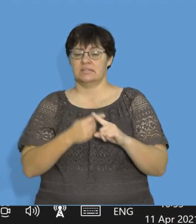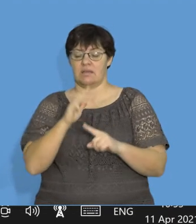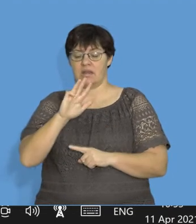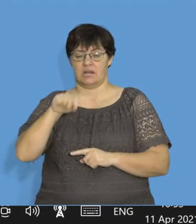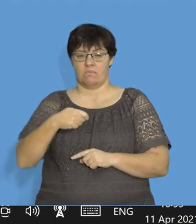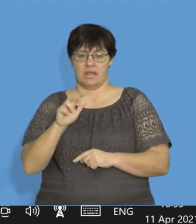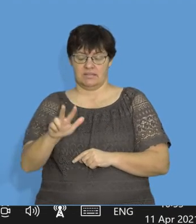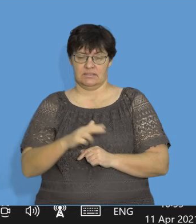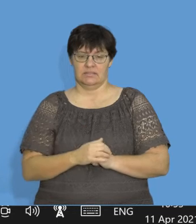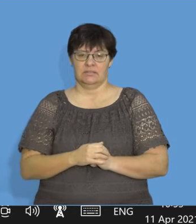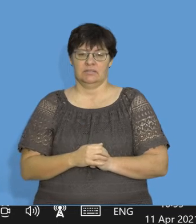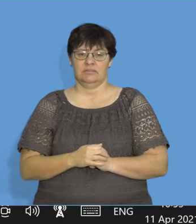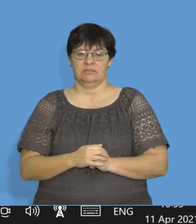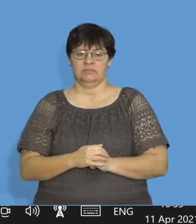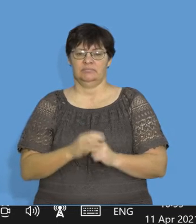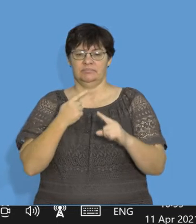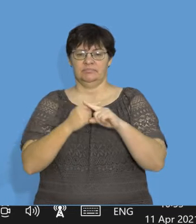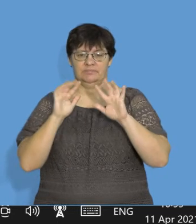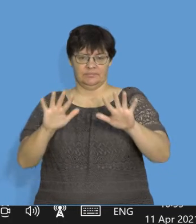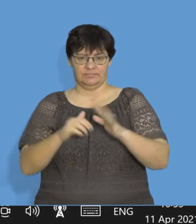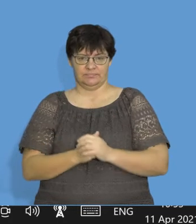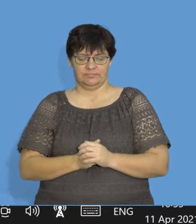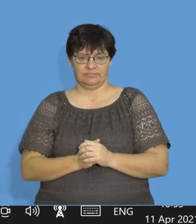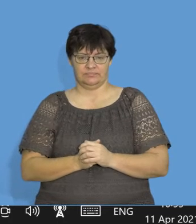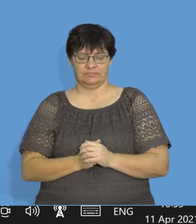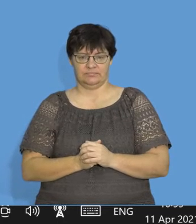times 9.8 times 10.